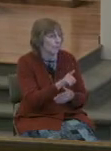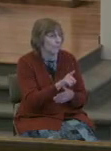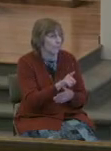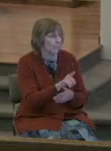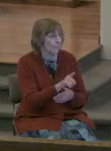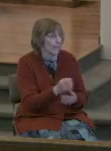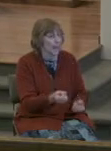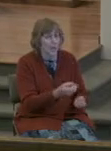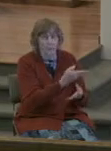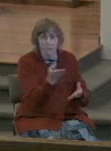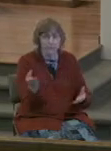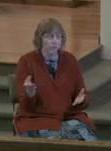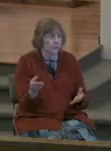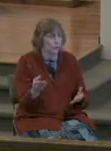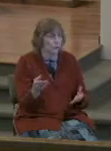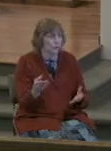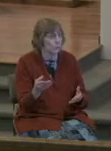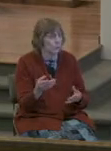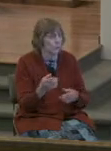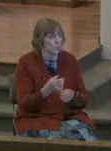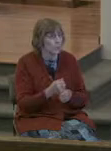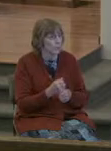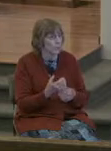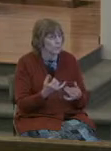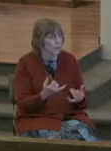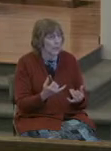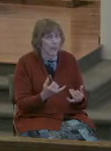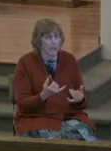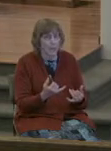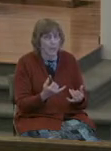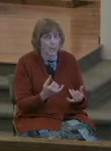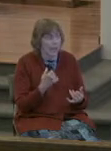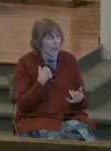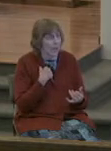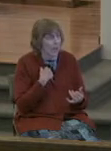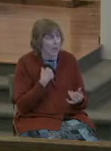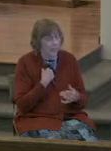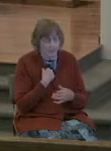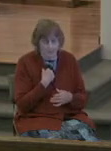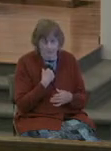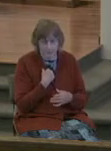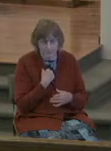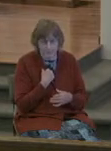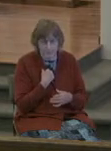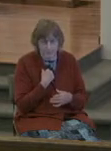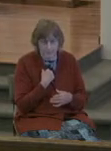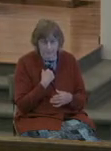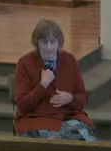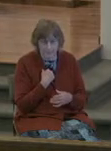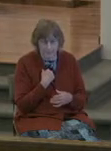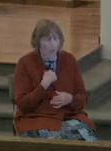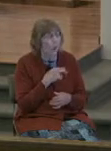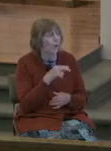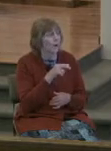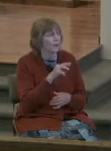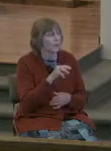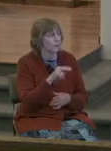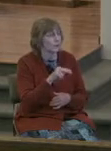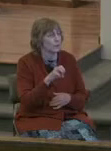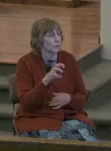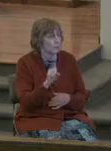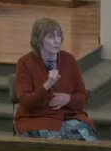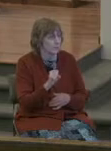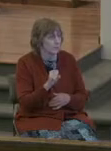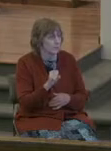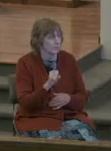how many of you trust the news today? Right? When I listen to I read the news, I'm like, I don't know what to believe. People don't